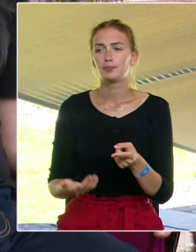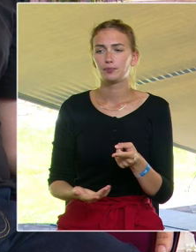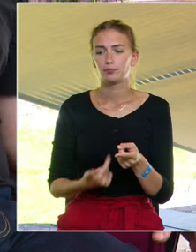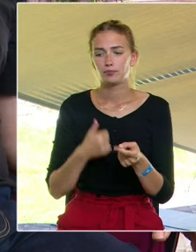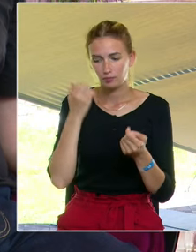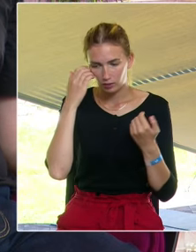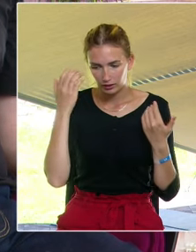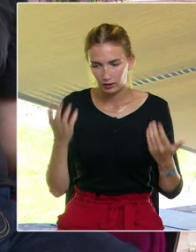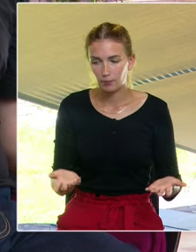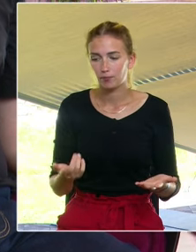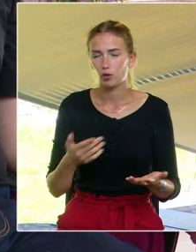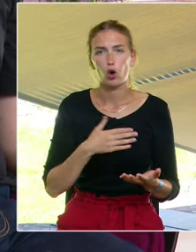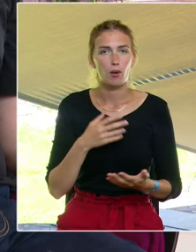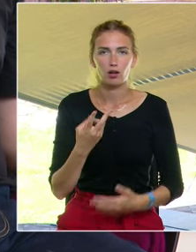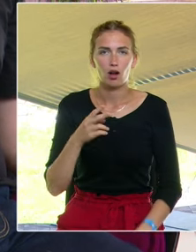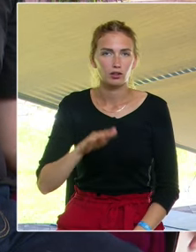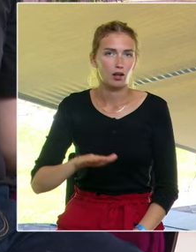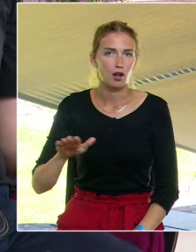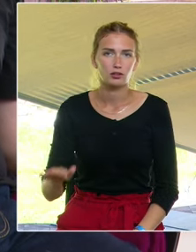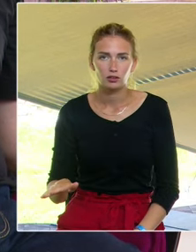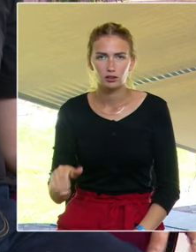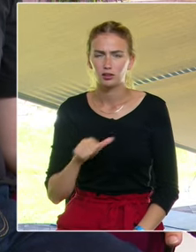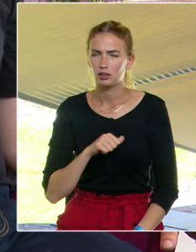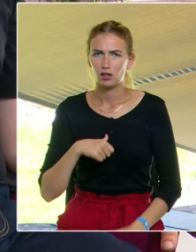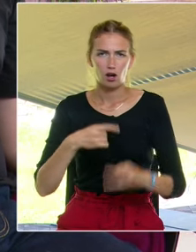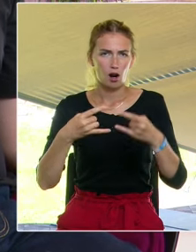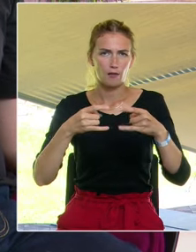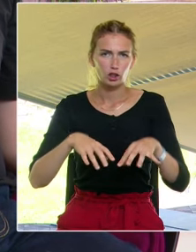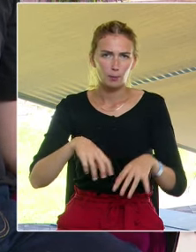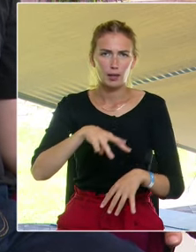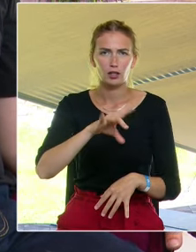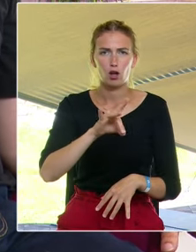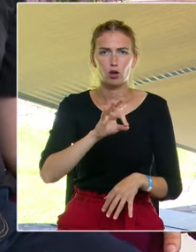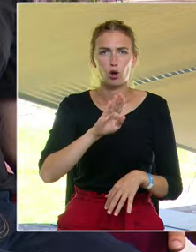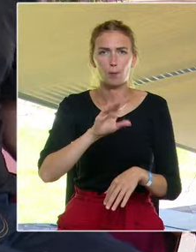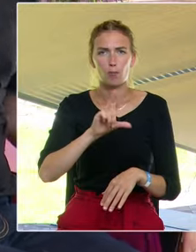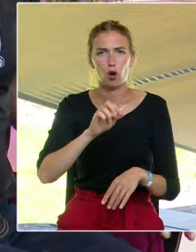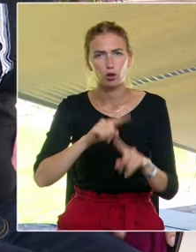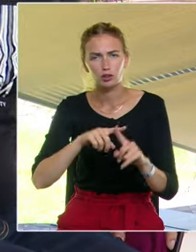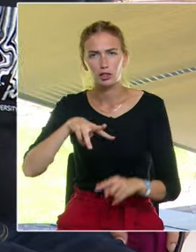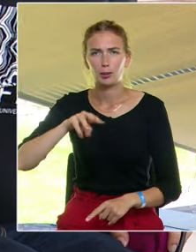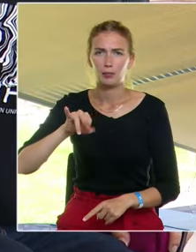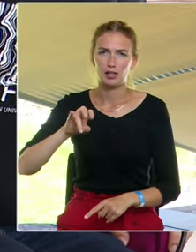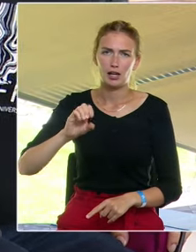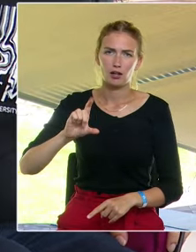I don't know. I have two kids. They are playing Roblox and Minecraft and all kind of